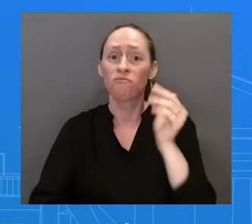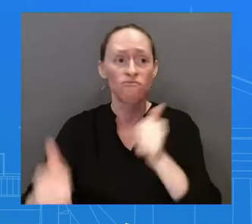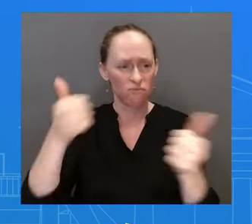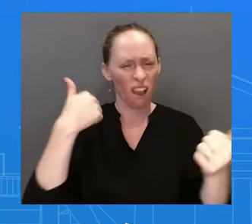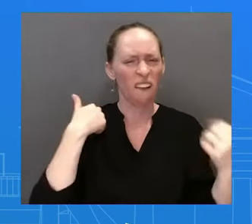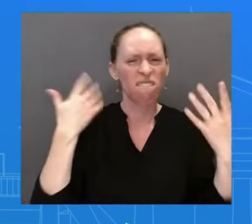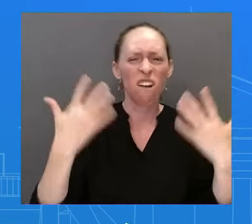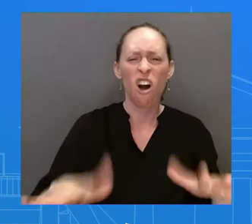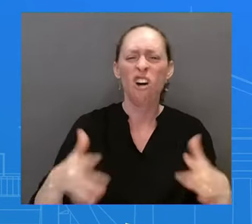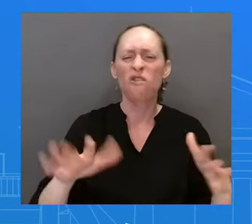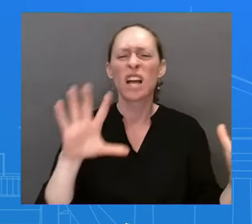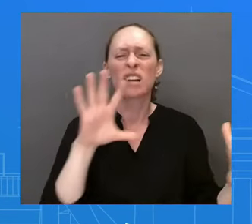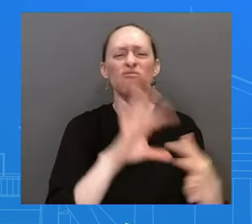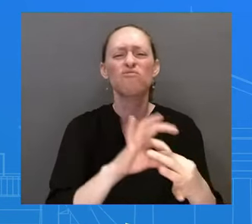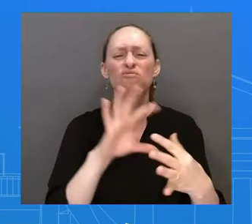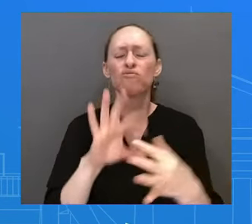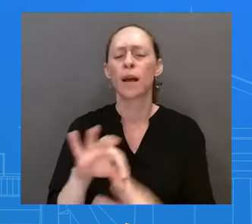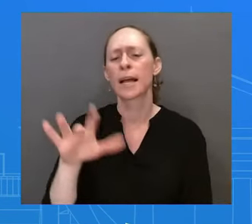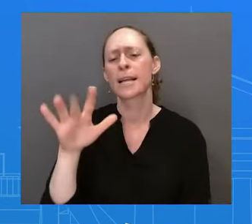civic disturbances that could turn violent.